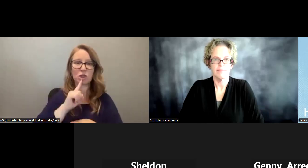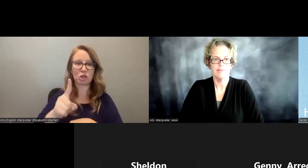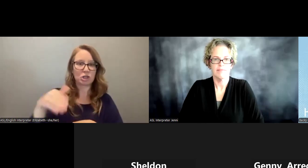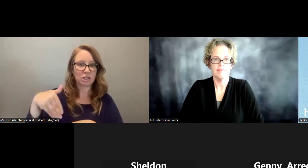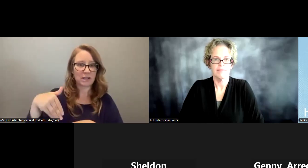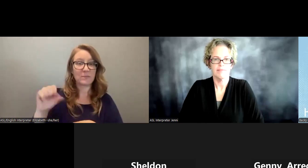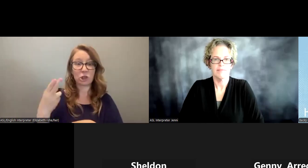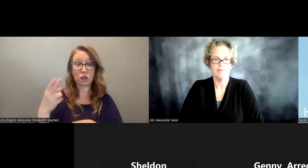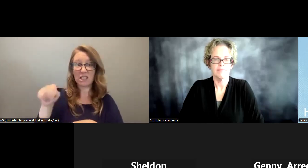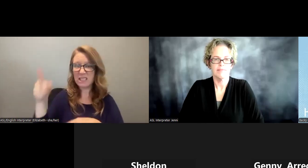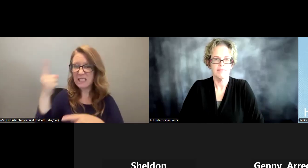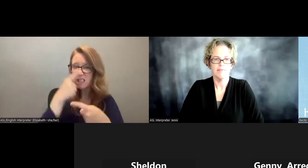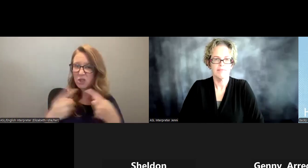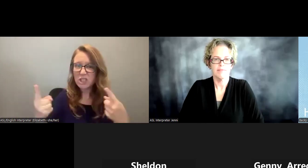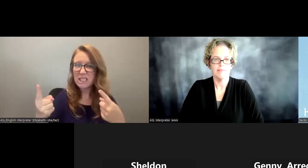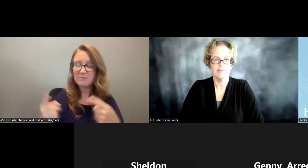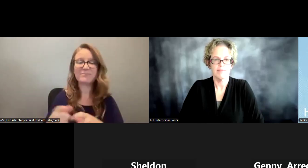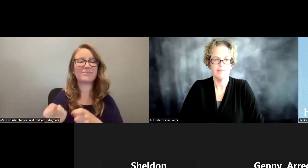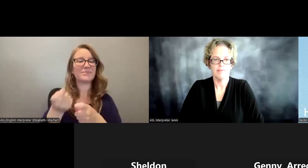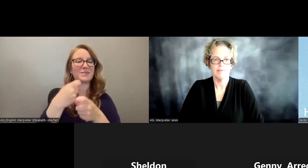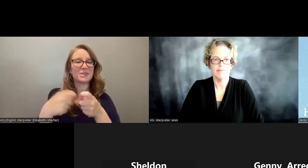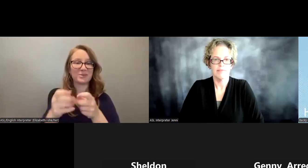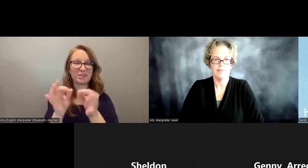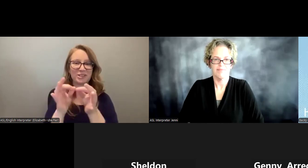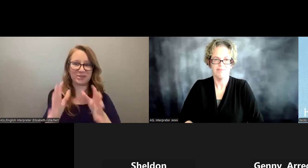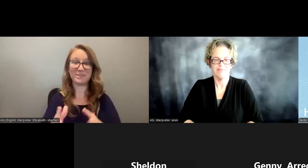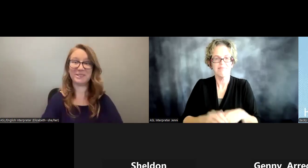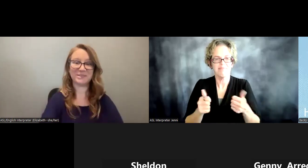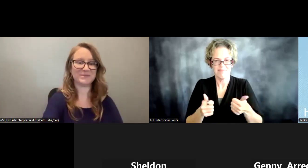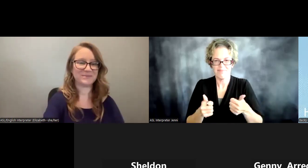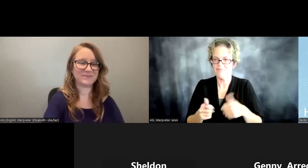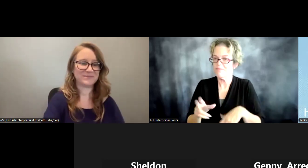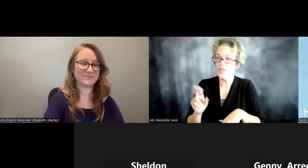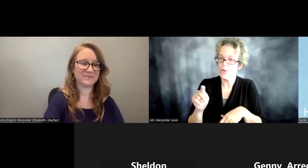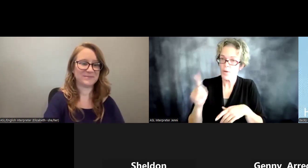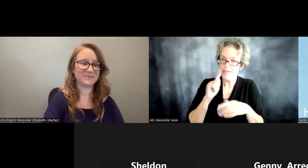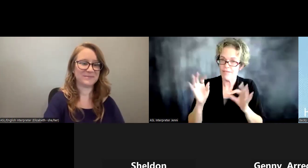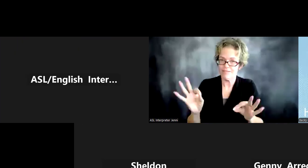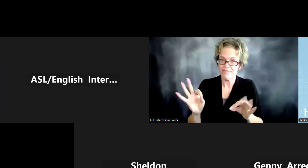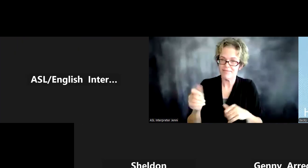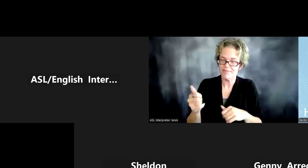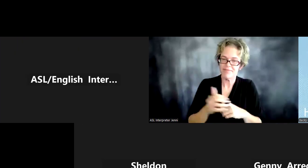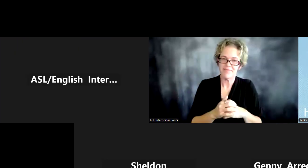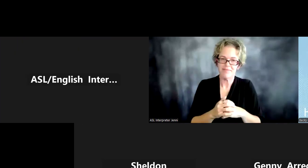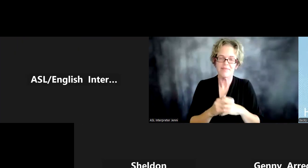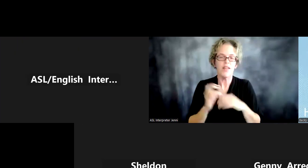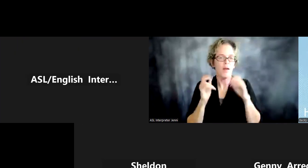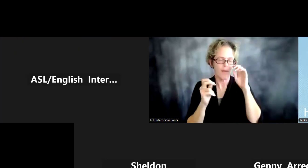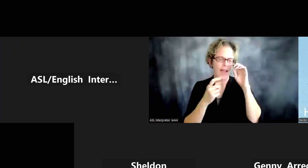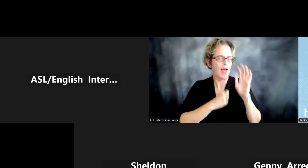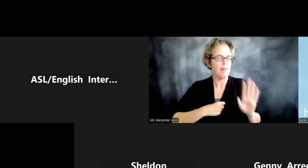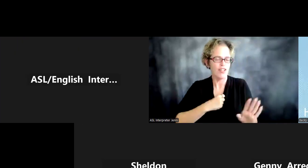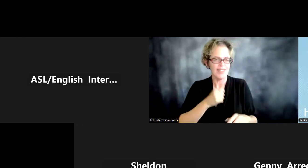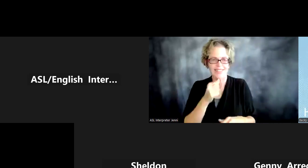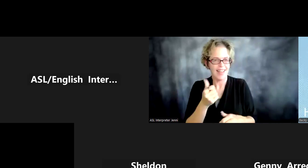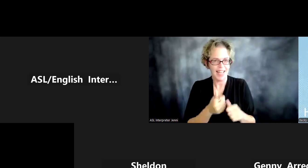do you disagree there, or? No, I think you got it. Okay. And I just want to note, I apologize, not